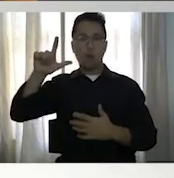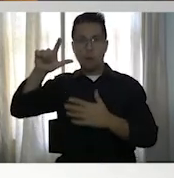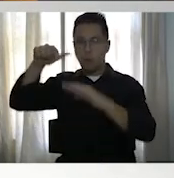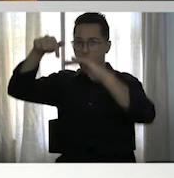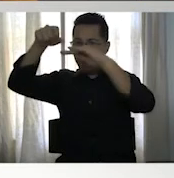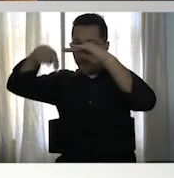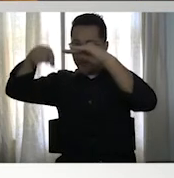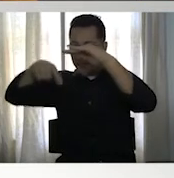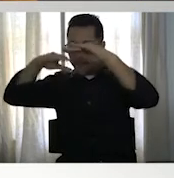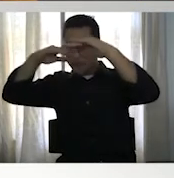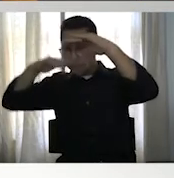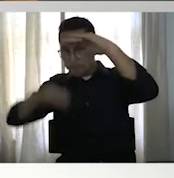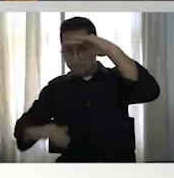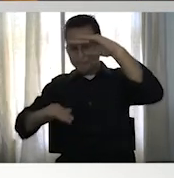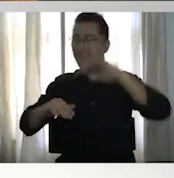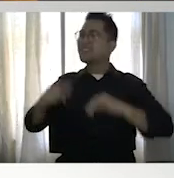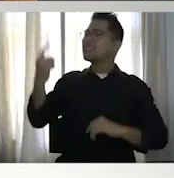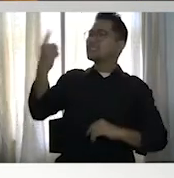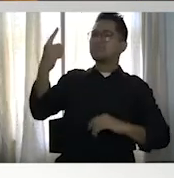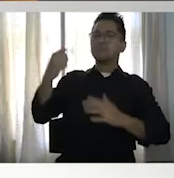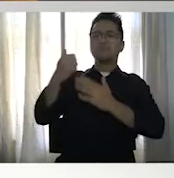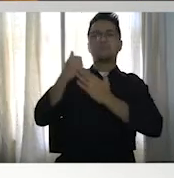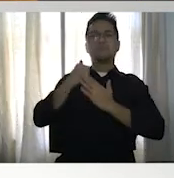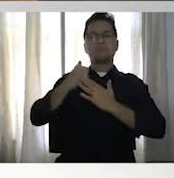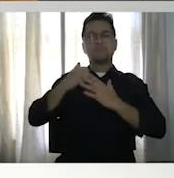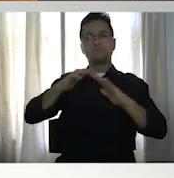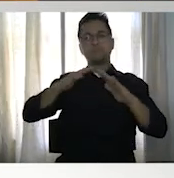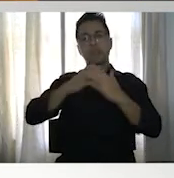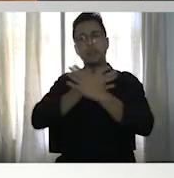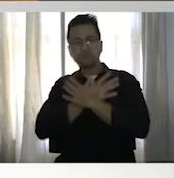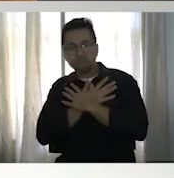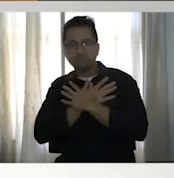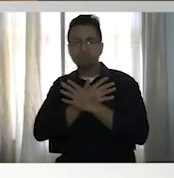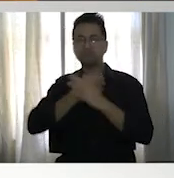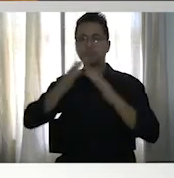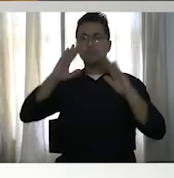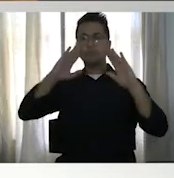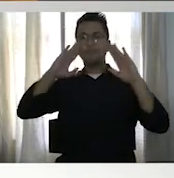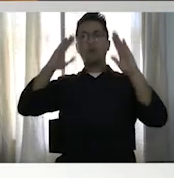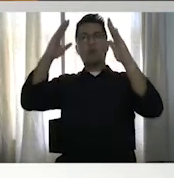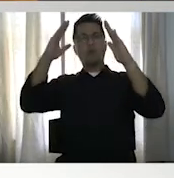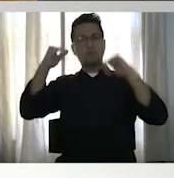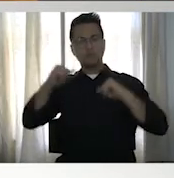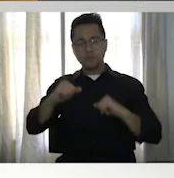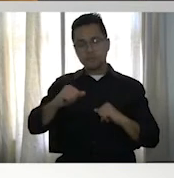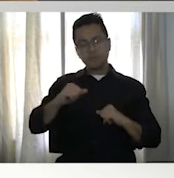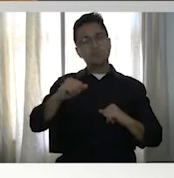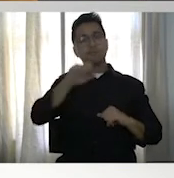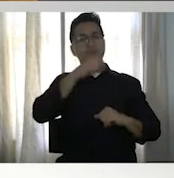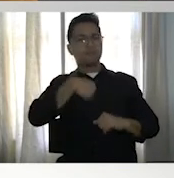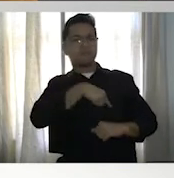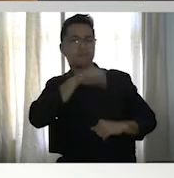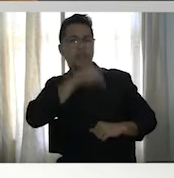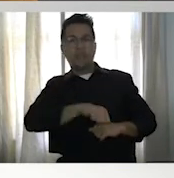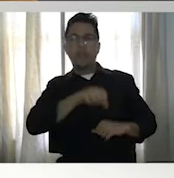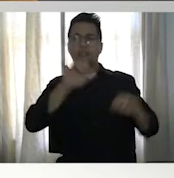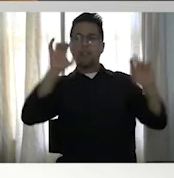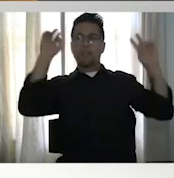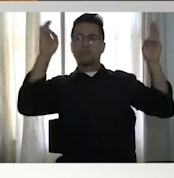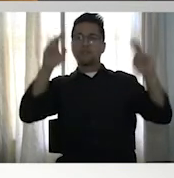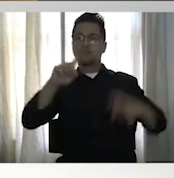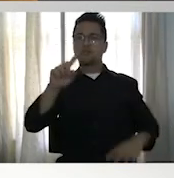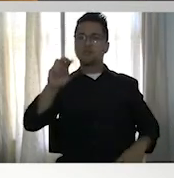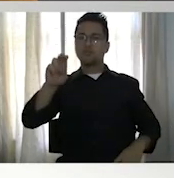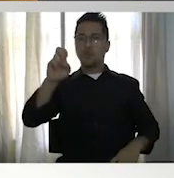to calm and focus us before we get started. And we love to use the zones of regulation, the